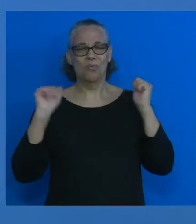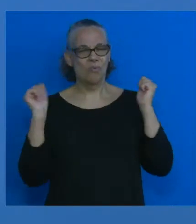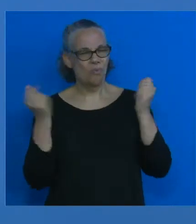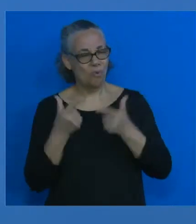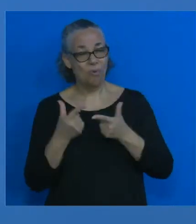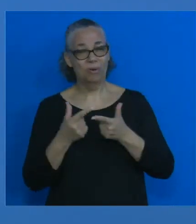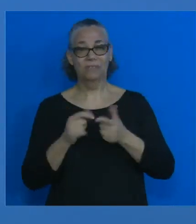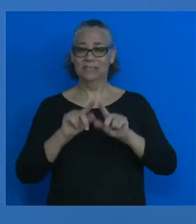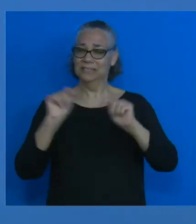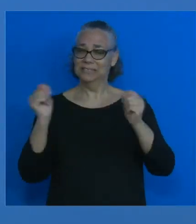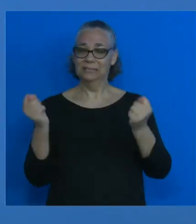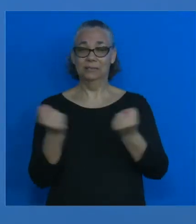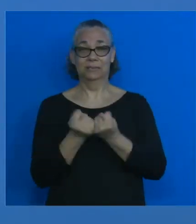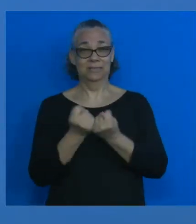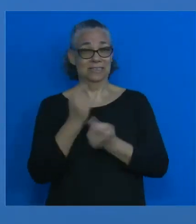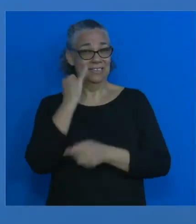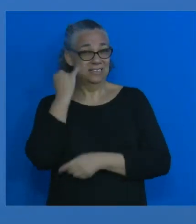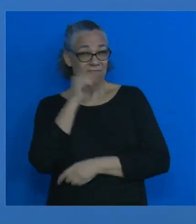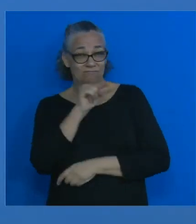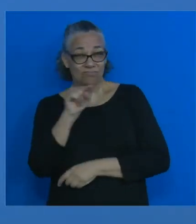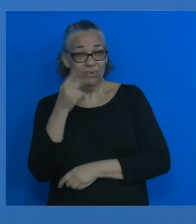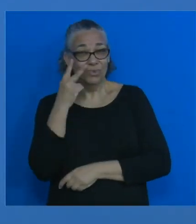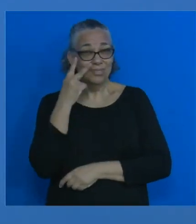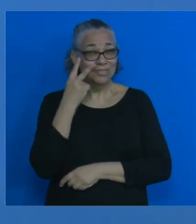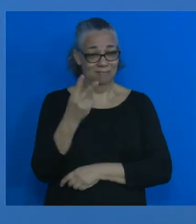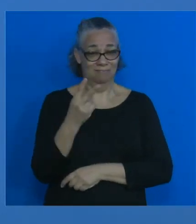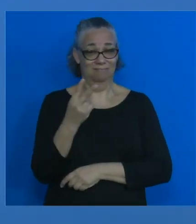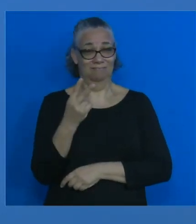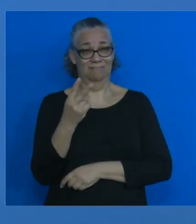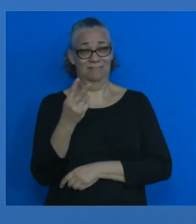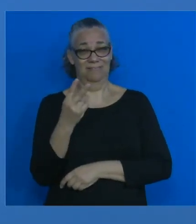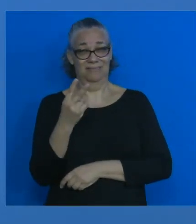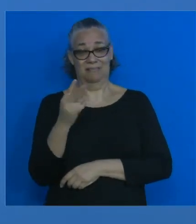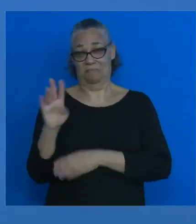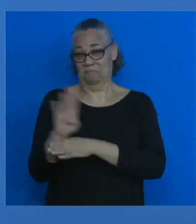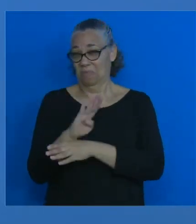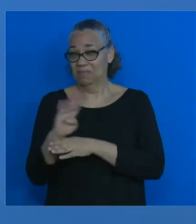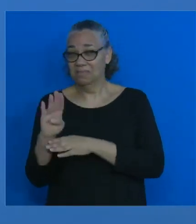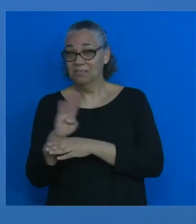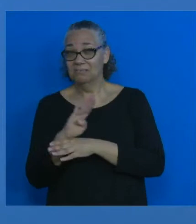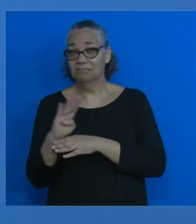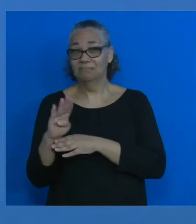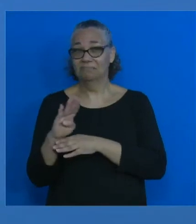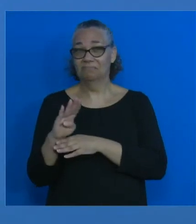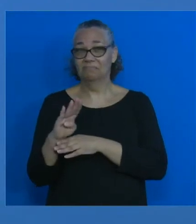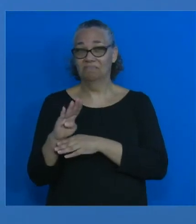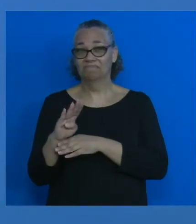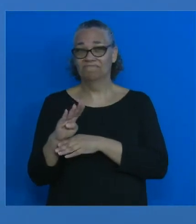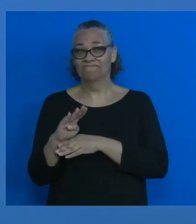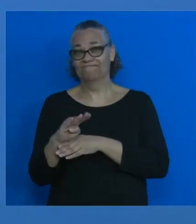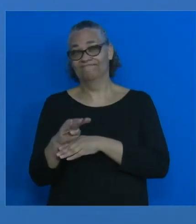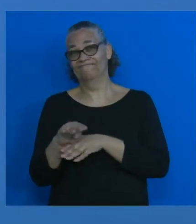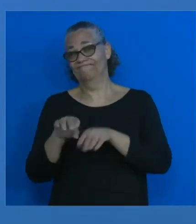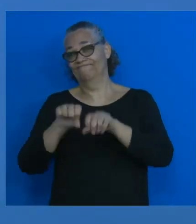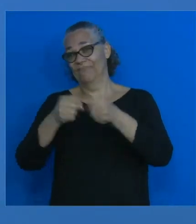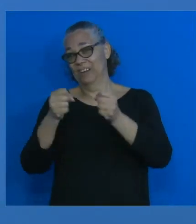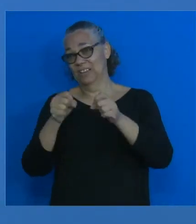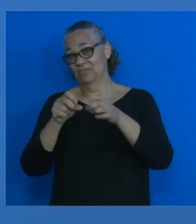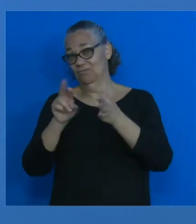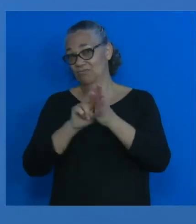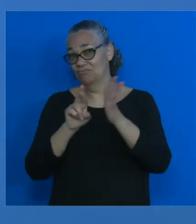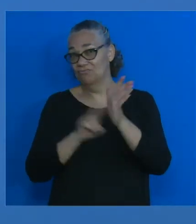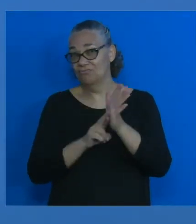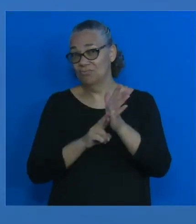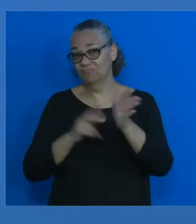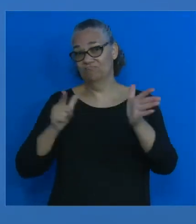teams. If you see an establishment that is breaking the rules and putting